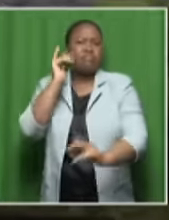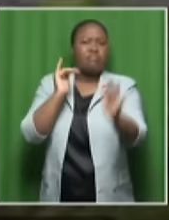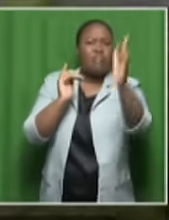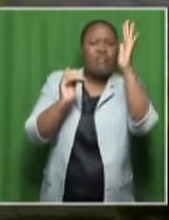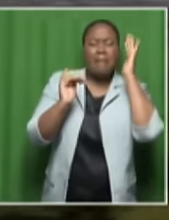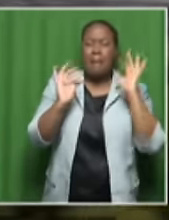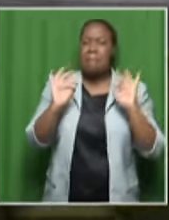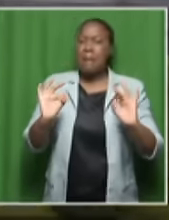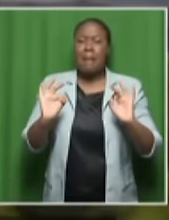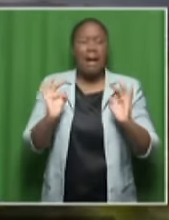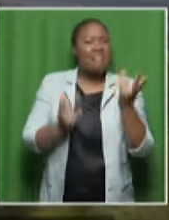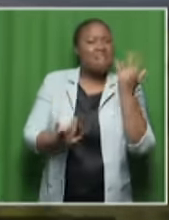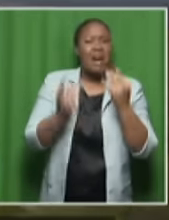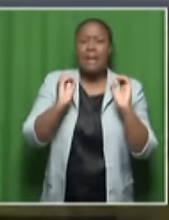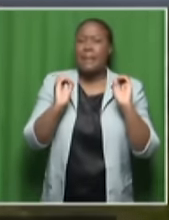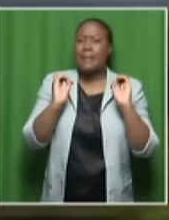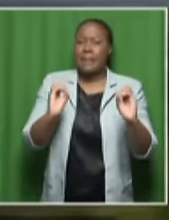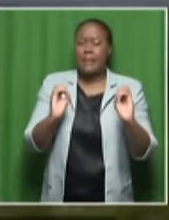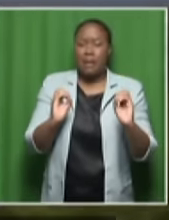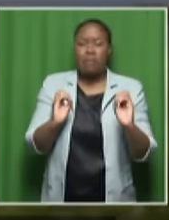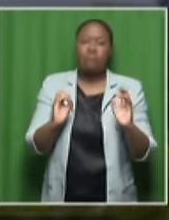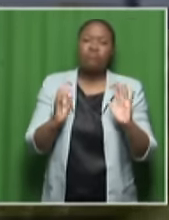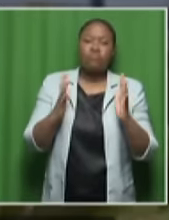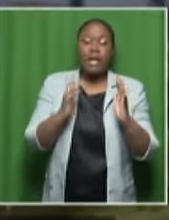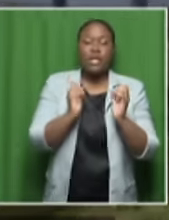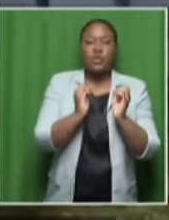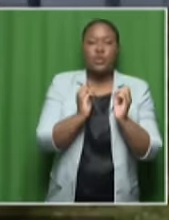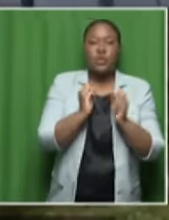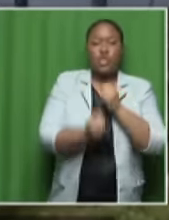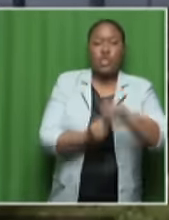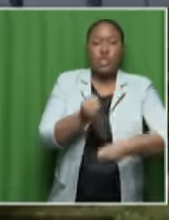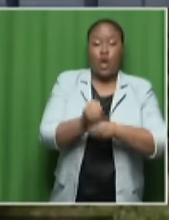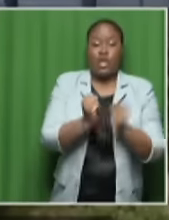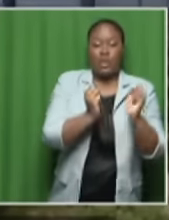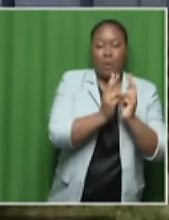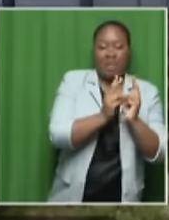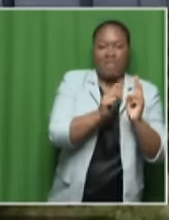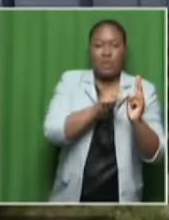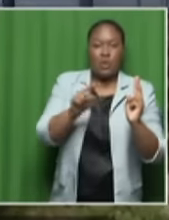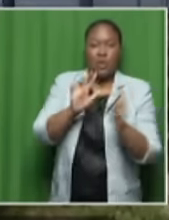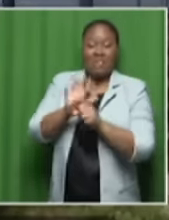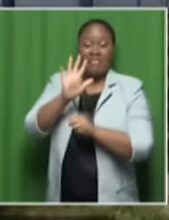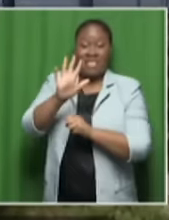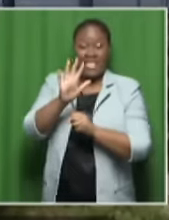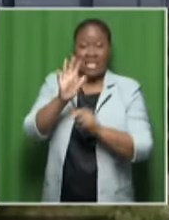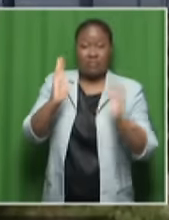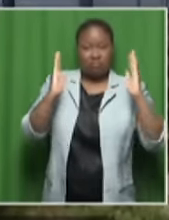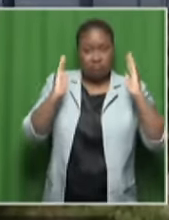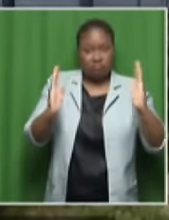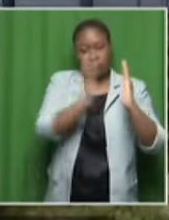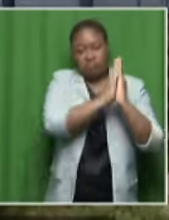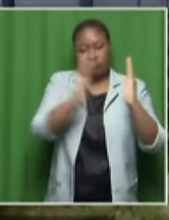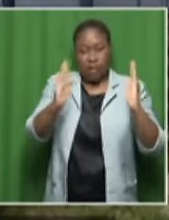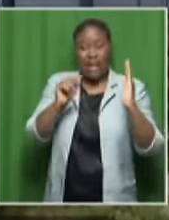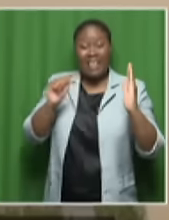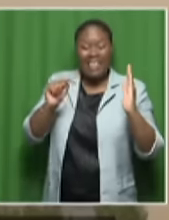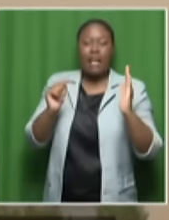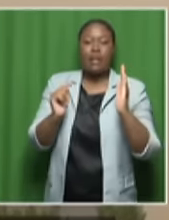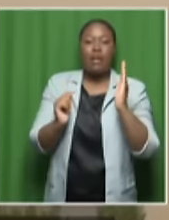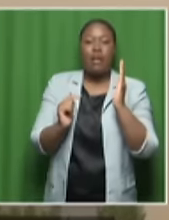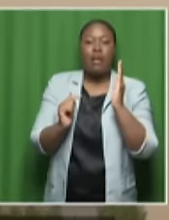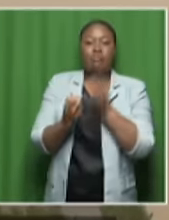fire. Every 12 to 15 years, this indigenous vegetation must burn in order to fully